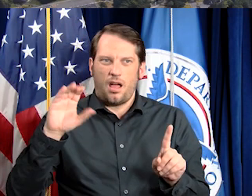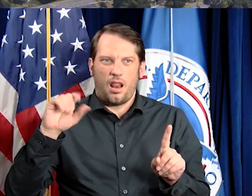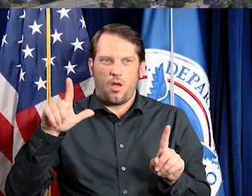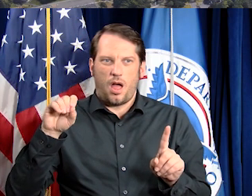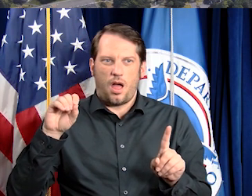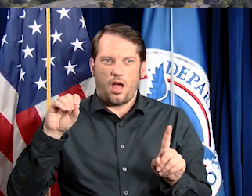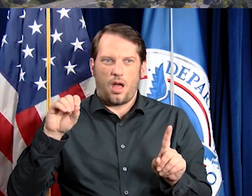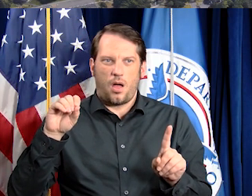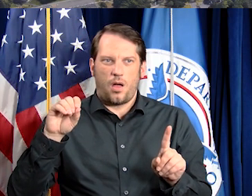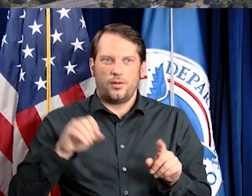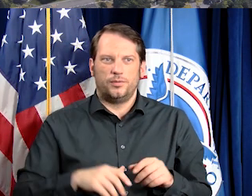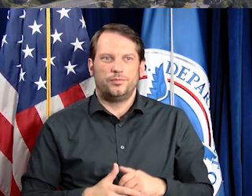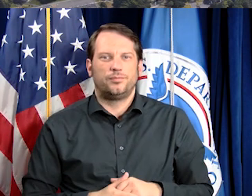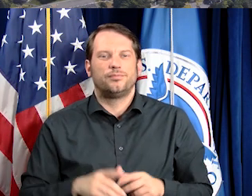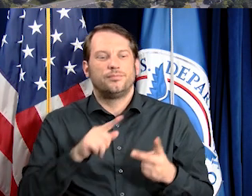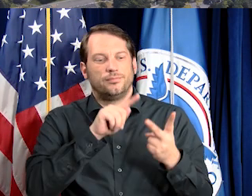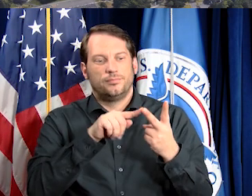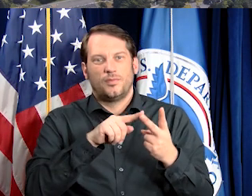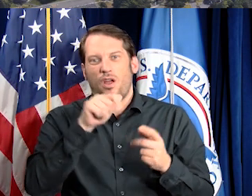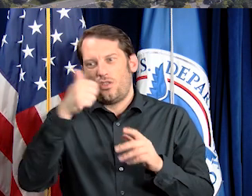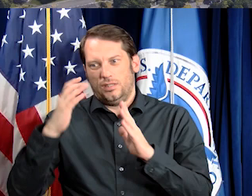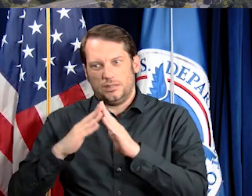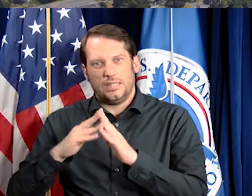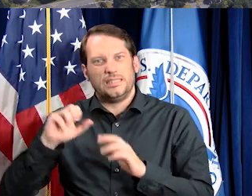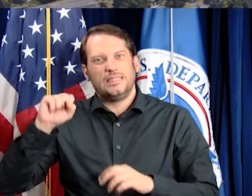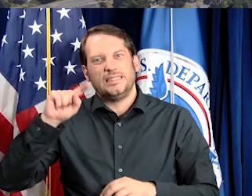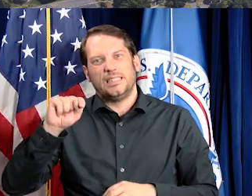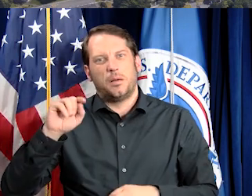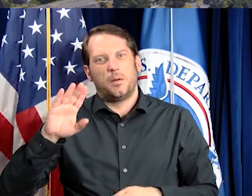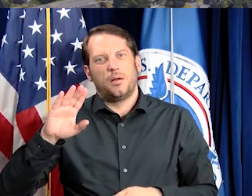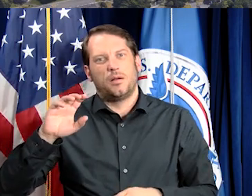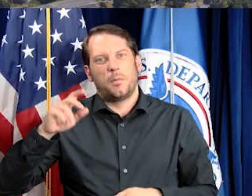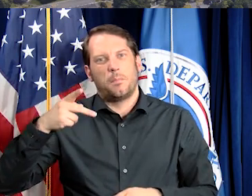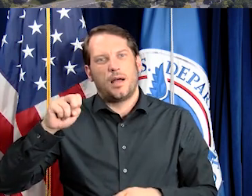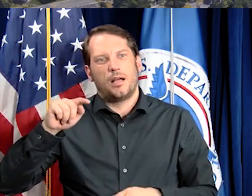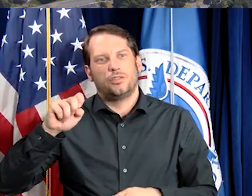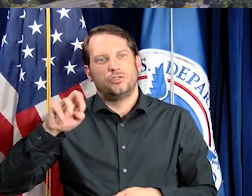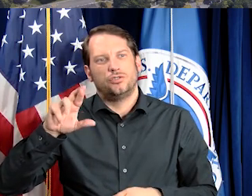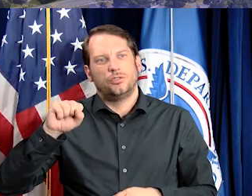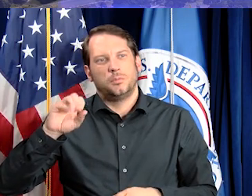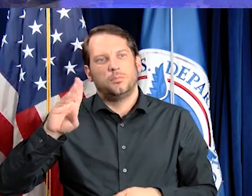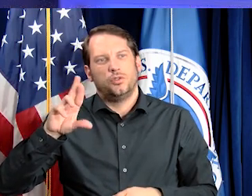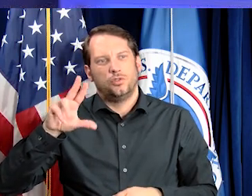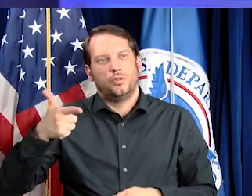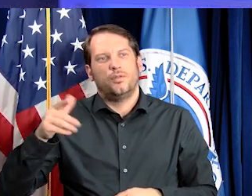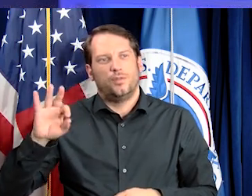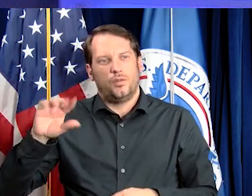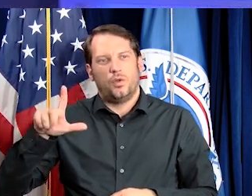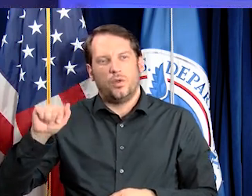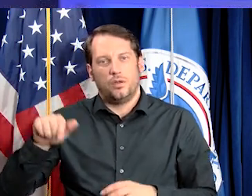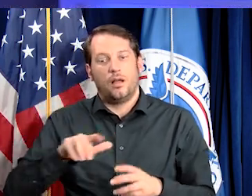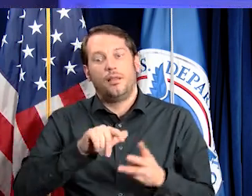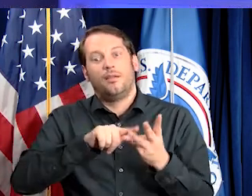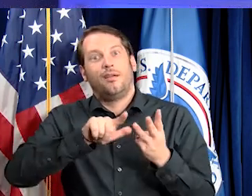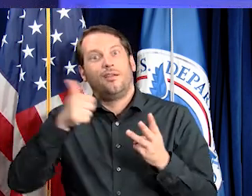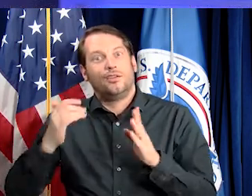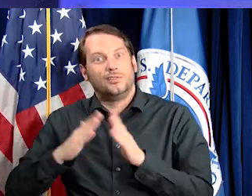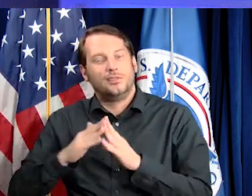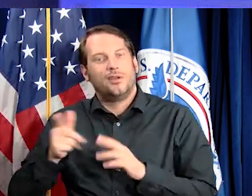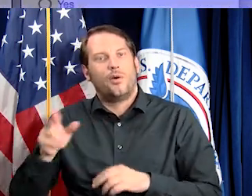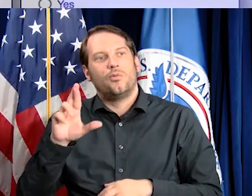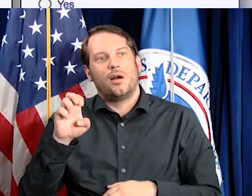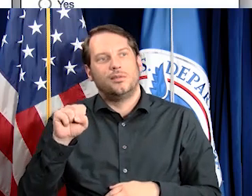then I stayed at the National Center in Western Virginia, where I was able to turn my position into a position that did not exist, an